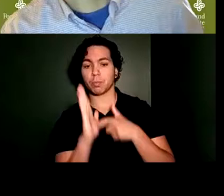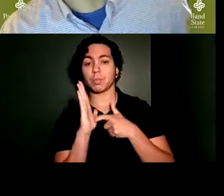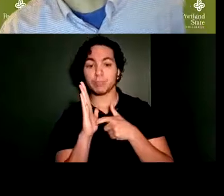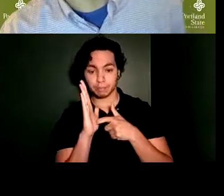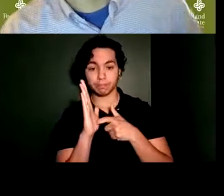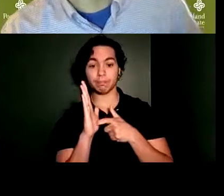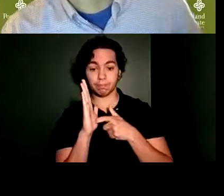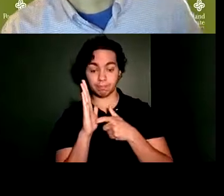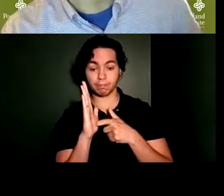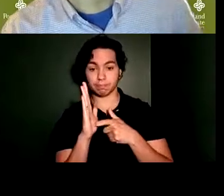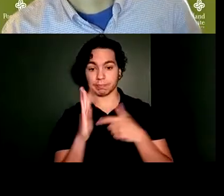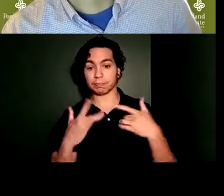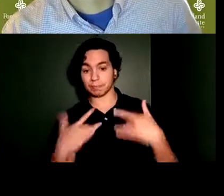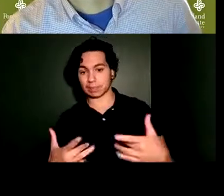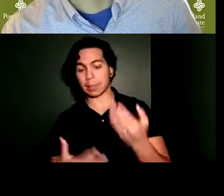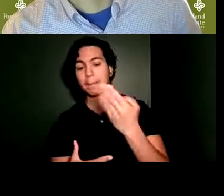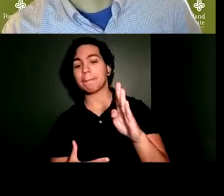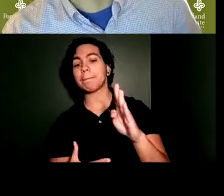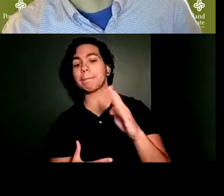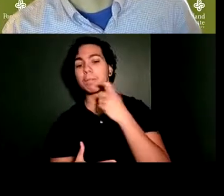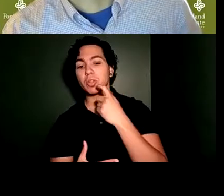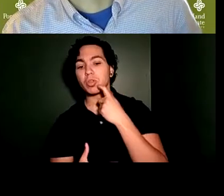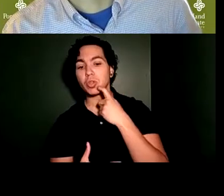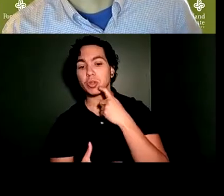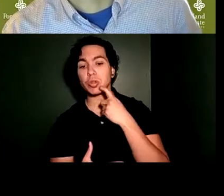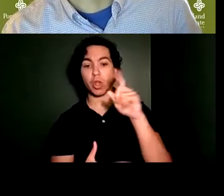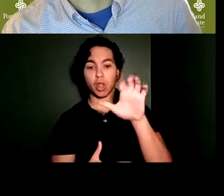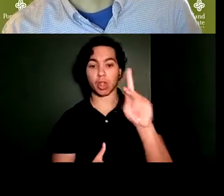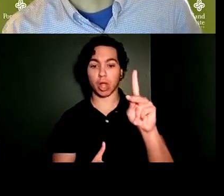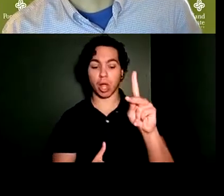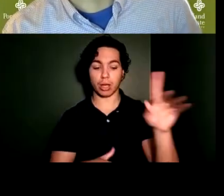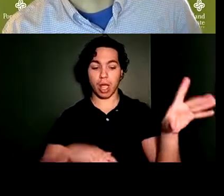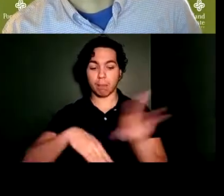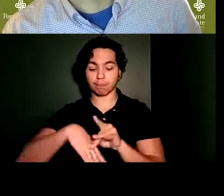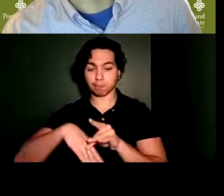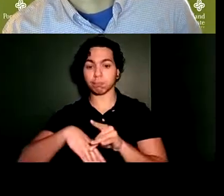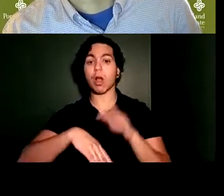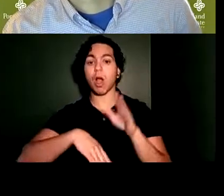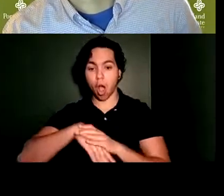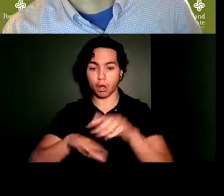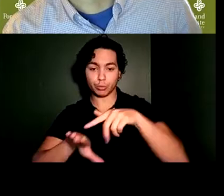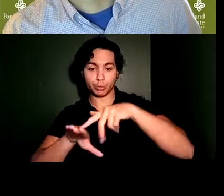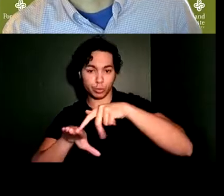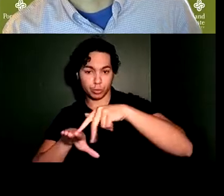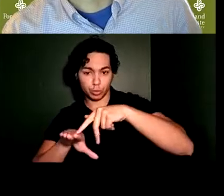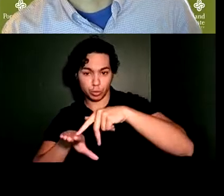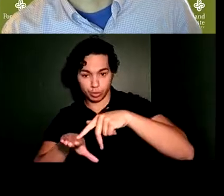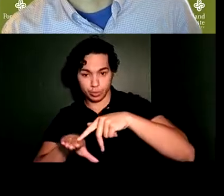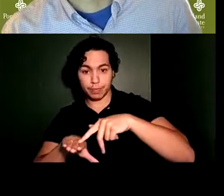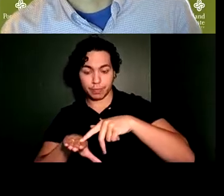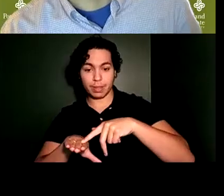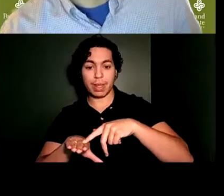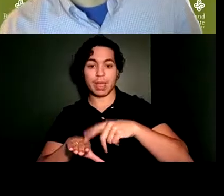there are typically Bluetooth locks that are physically connected to the scooter. And then the lock is enabled